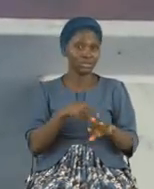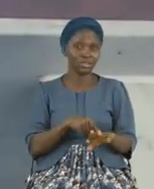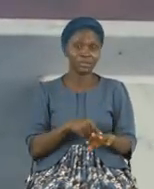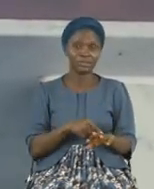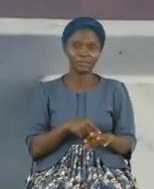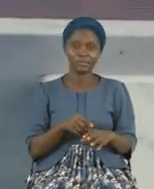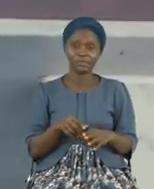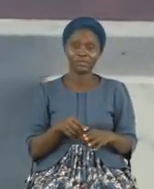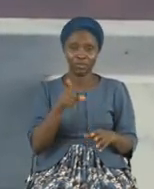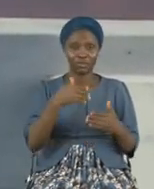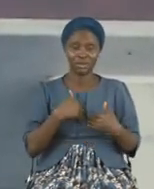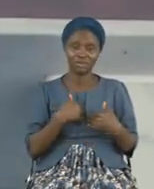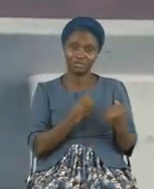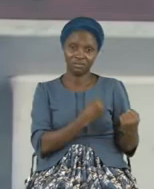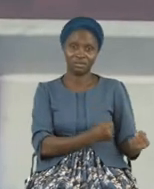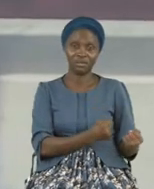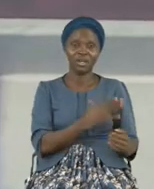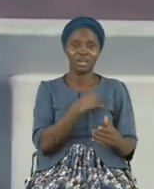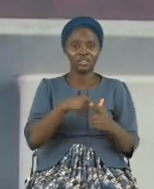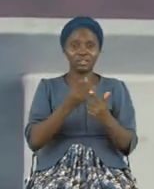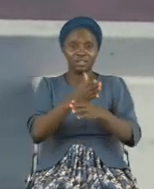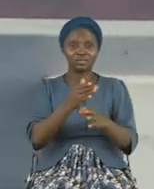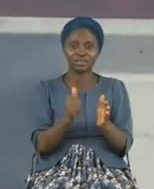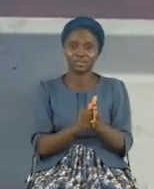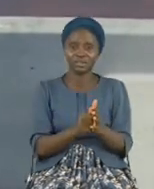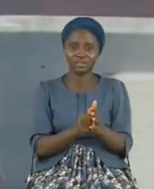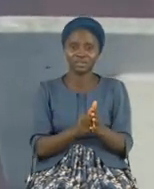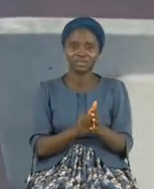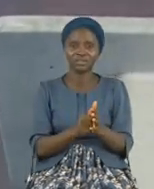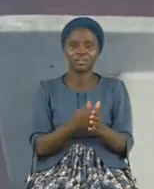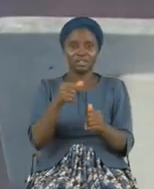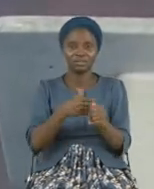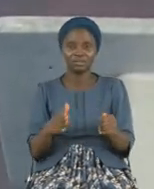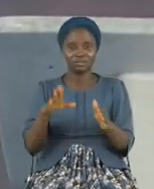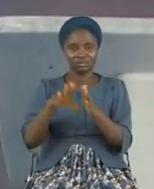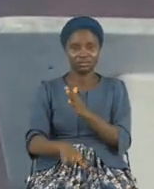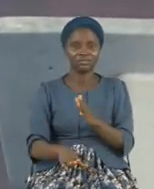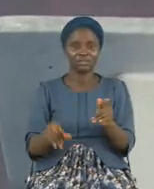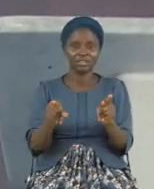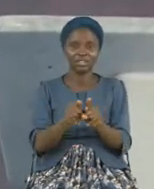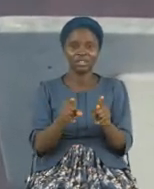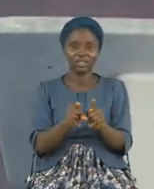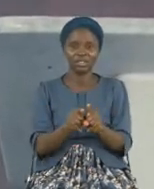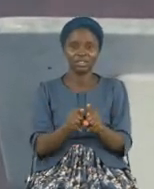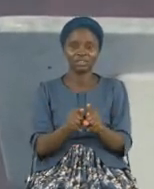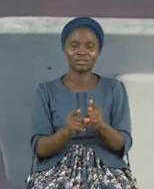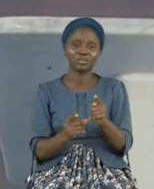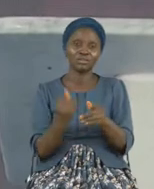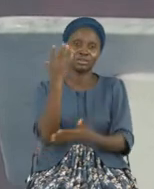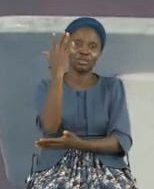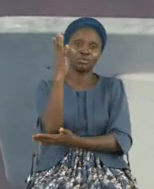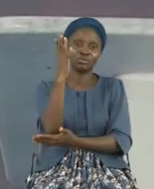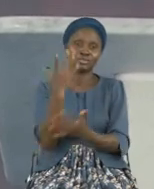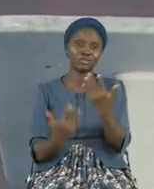have courage, and then after that minute, everything goes down like bushfire. That you don't have the